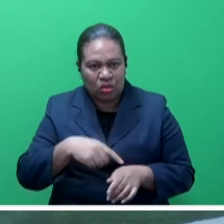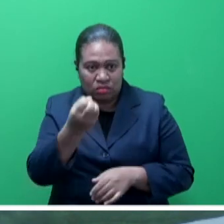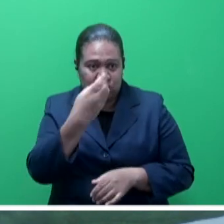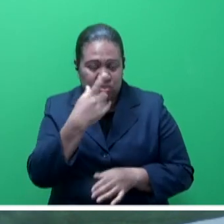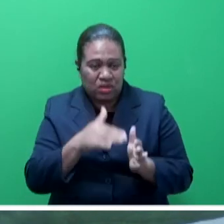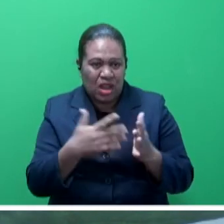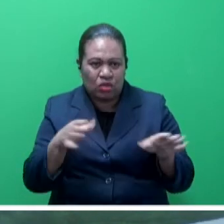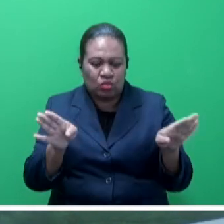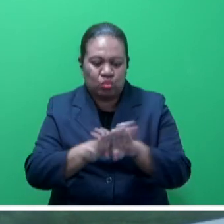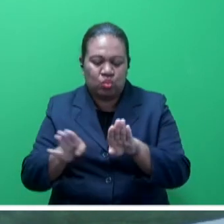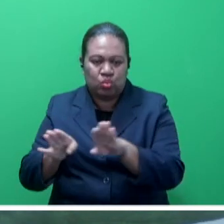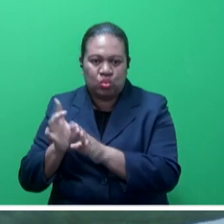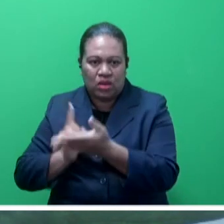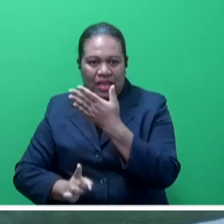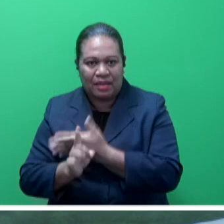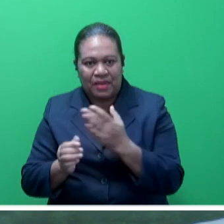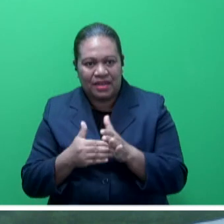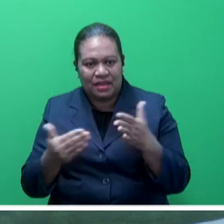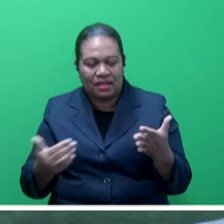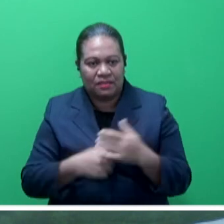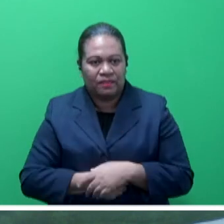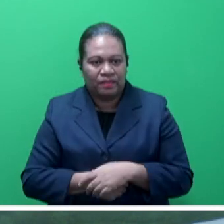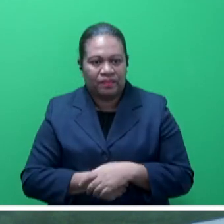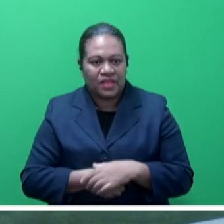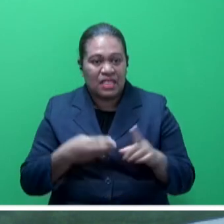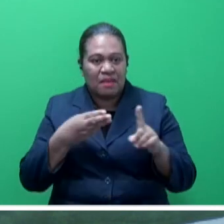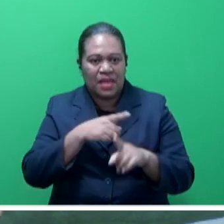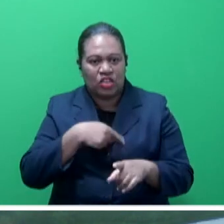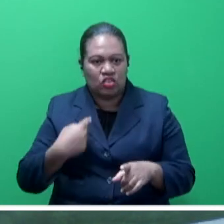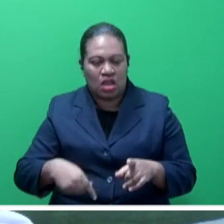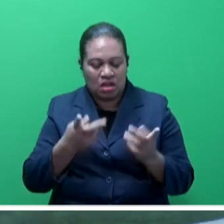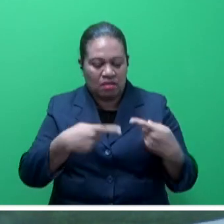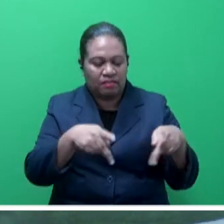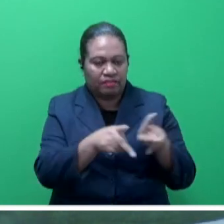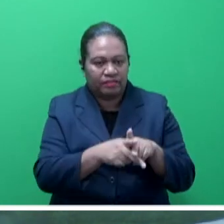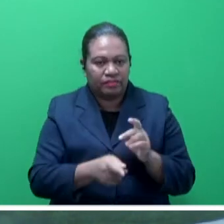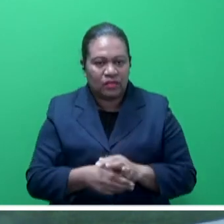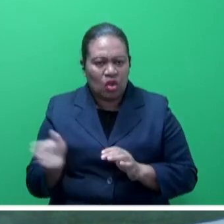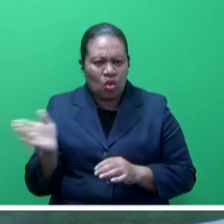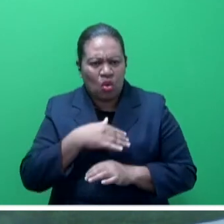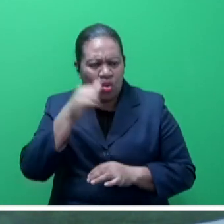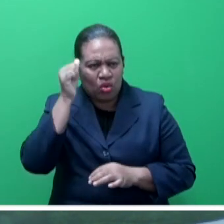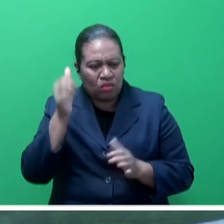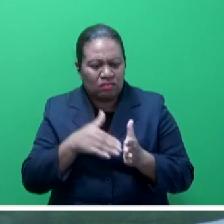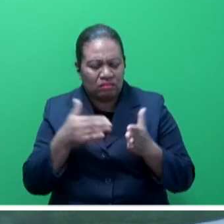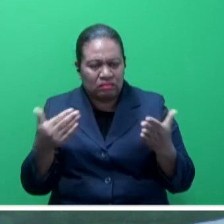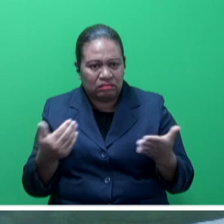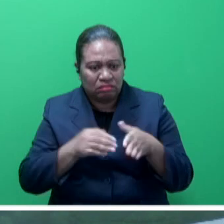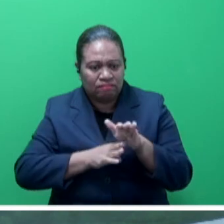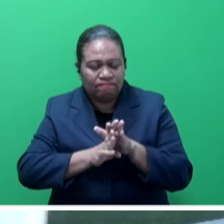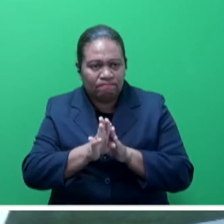severe lockdown given what's happening in mainland China. Mr. Speaker, as we all know that the current recovery of the